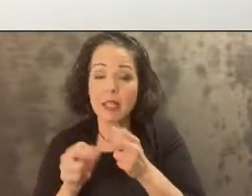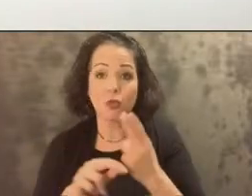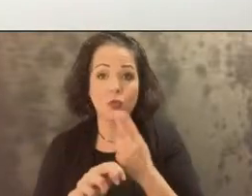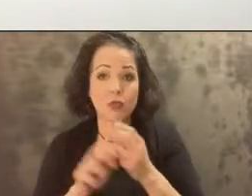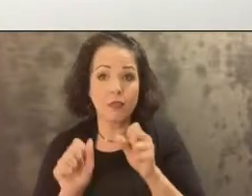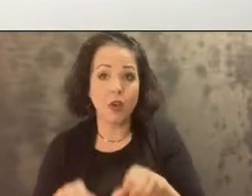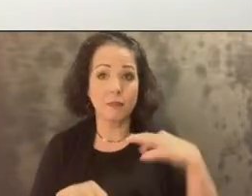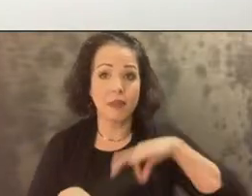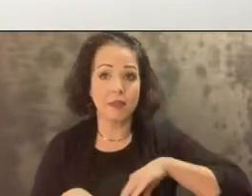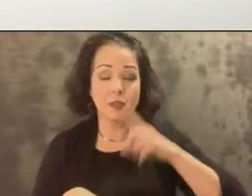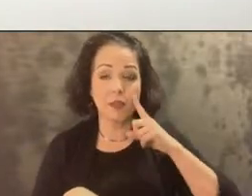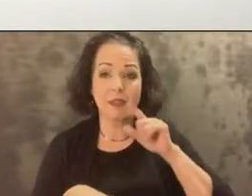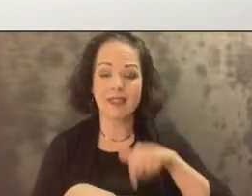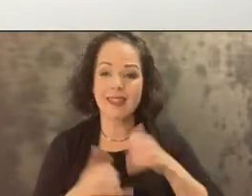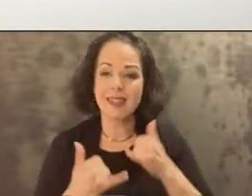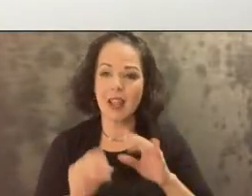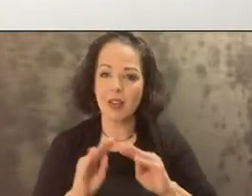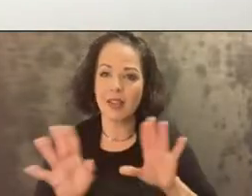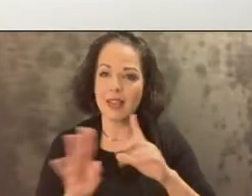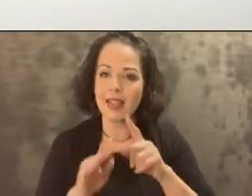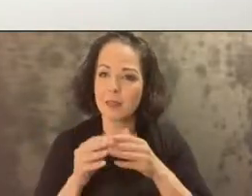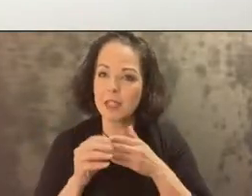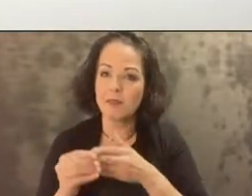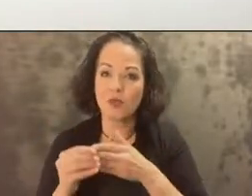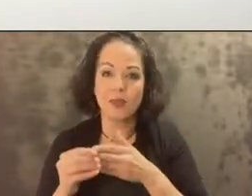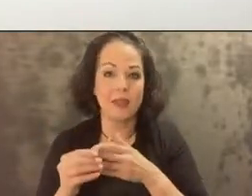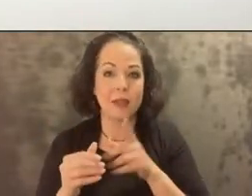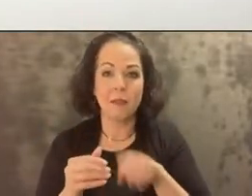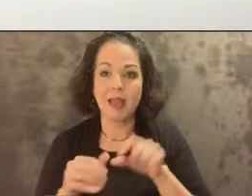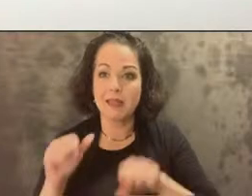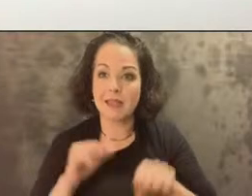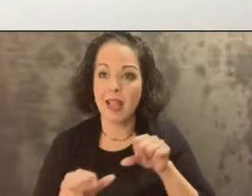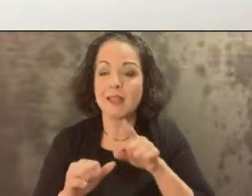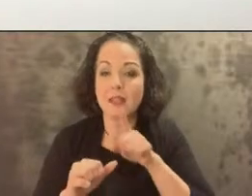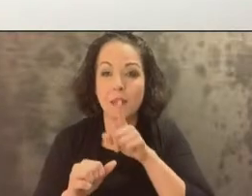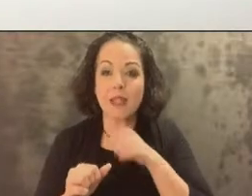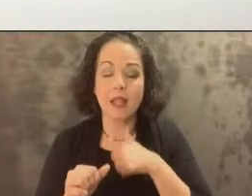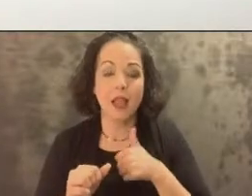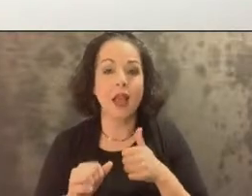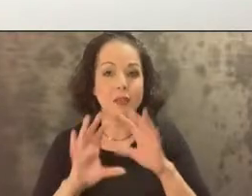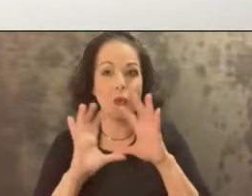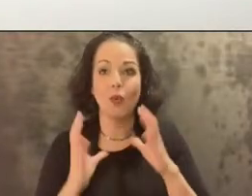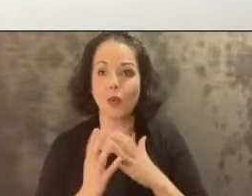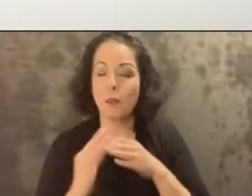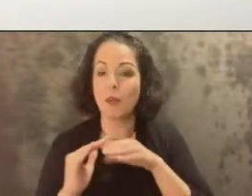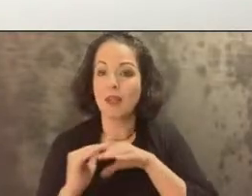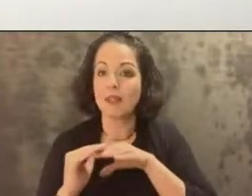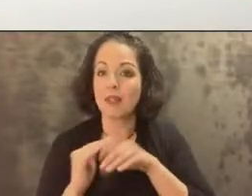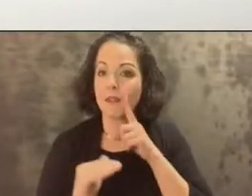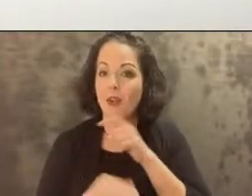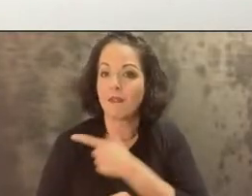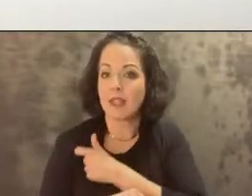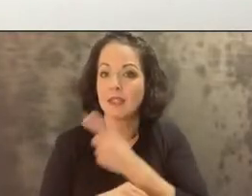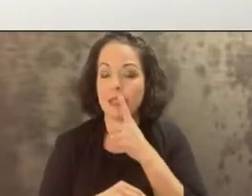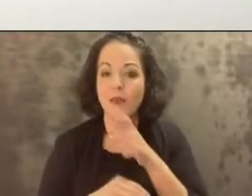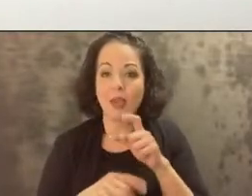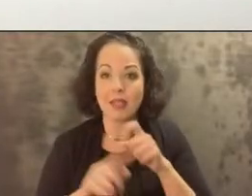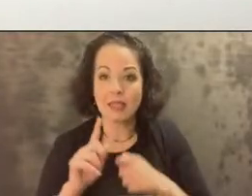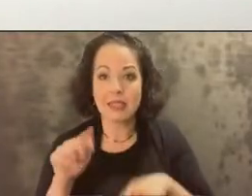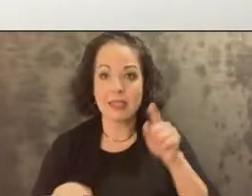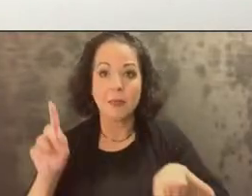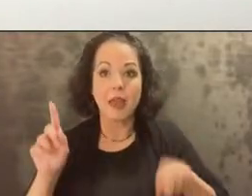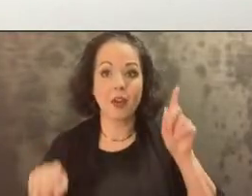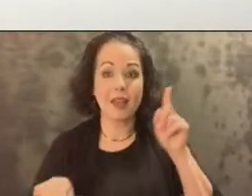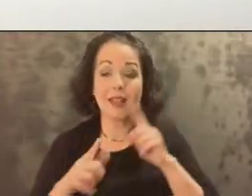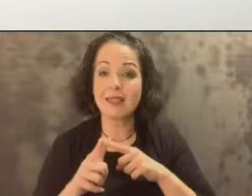question of boosters has to be driven by science, and ideally, given the unbearable global vaccine access disparities, we'd only roll out boosters if